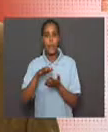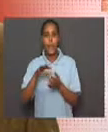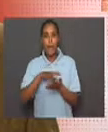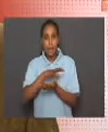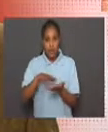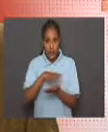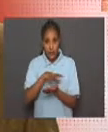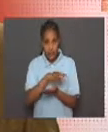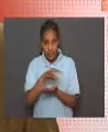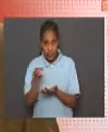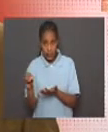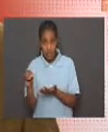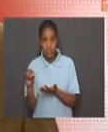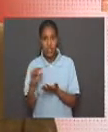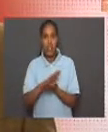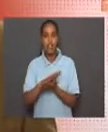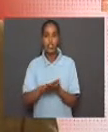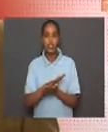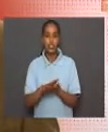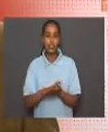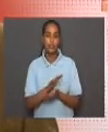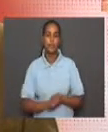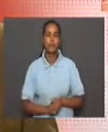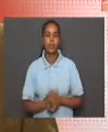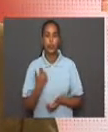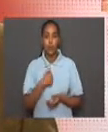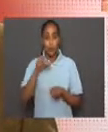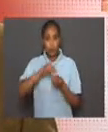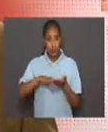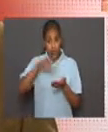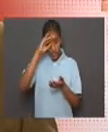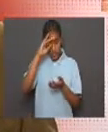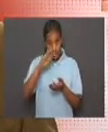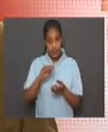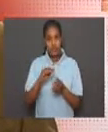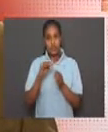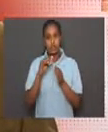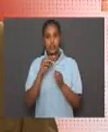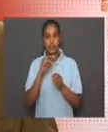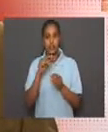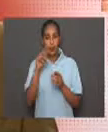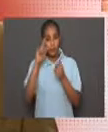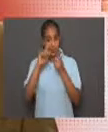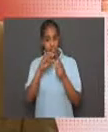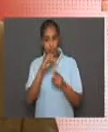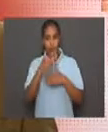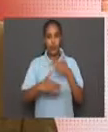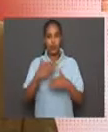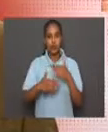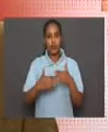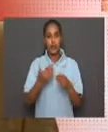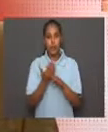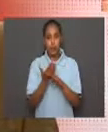amalgamation, and leaching. We also learned the purpose and process